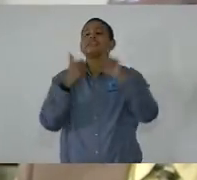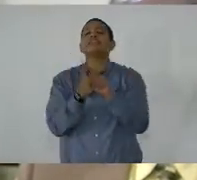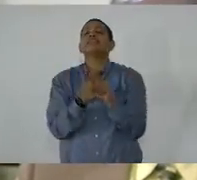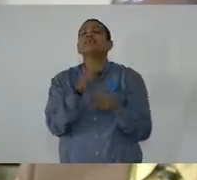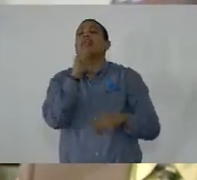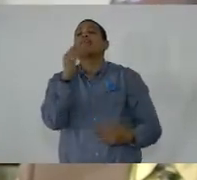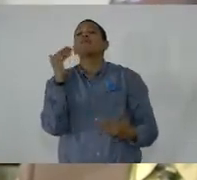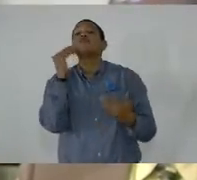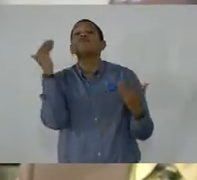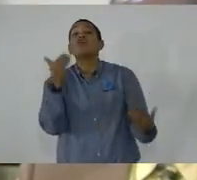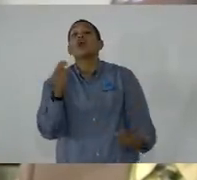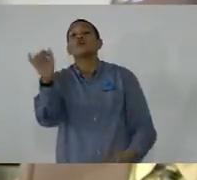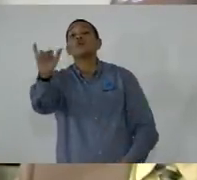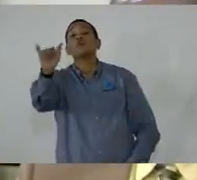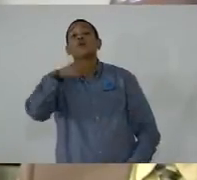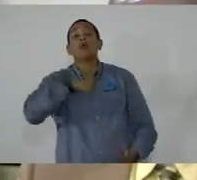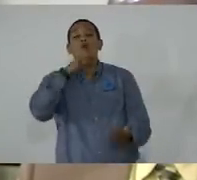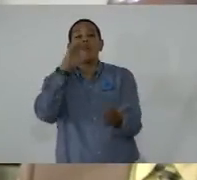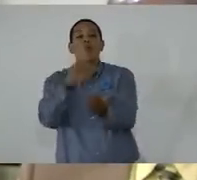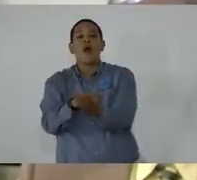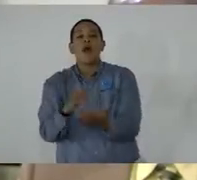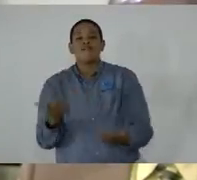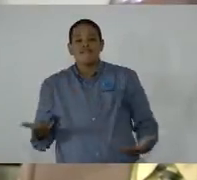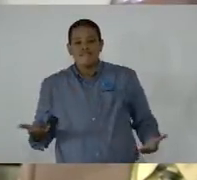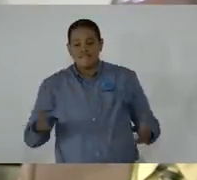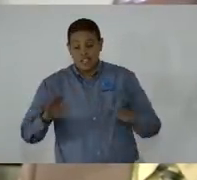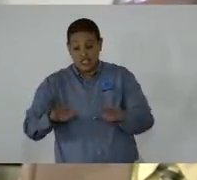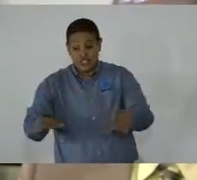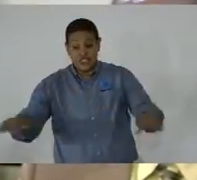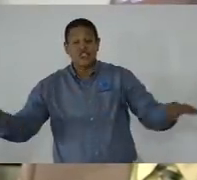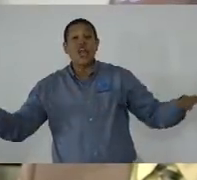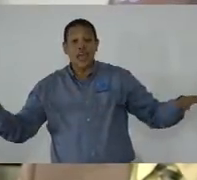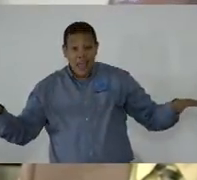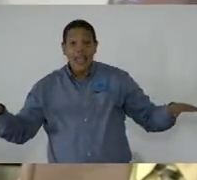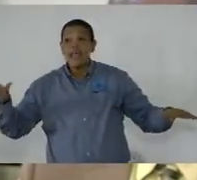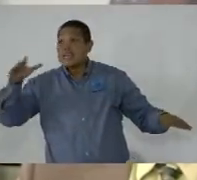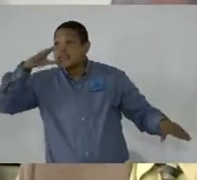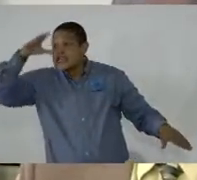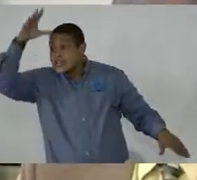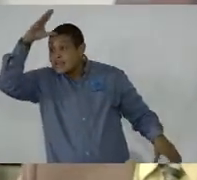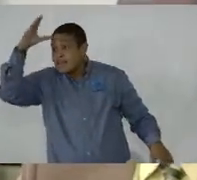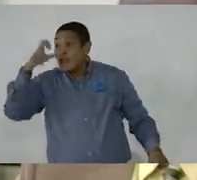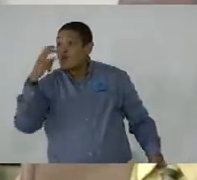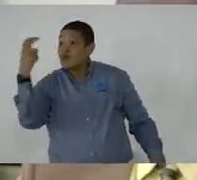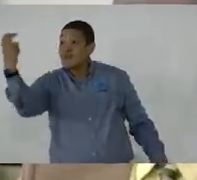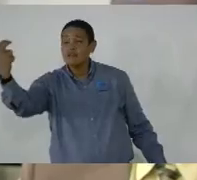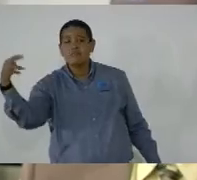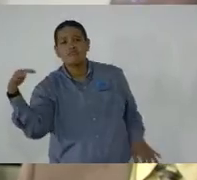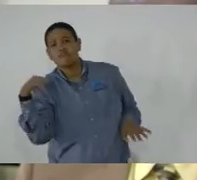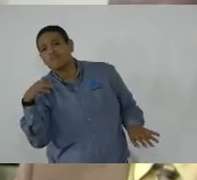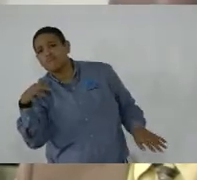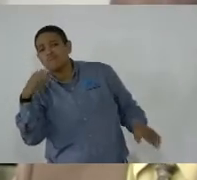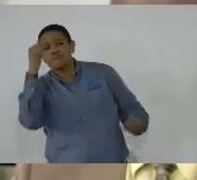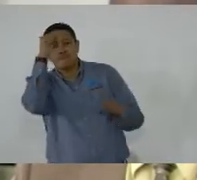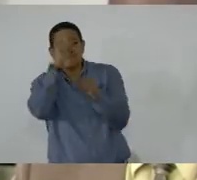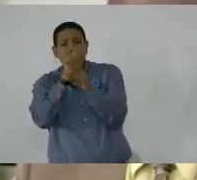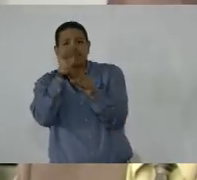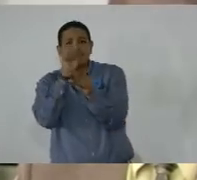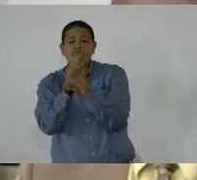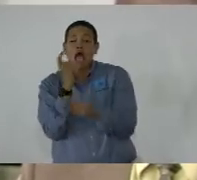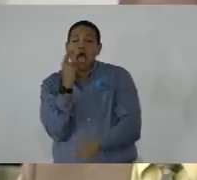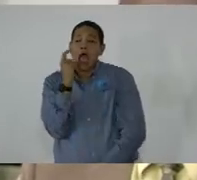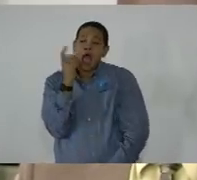gratitude to my wife, children, parents who I know are watching, siblings who are